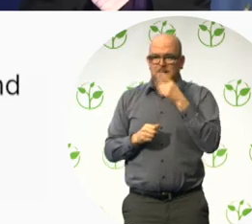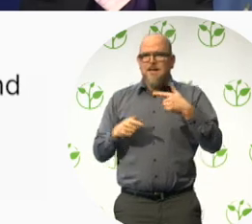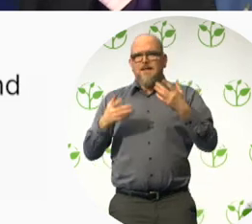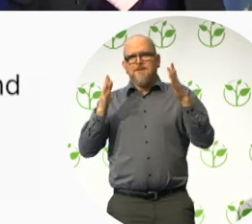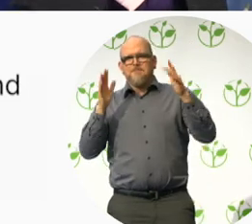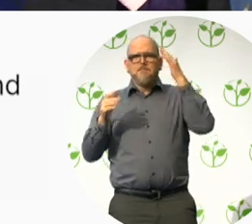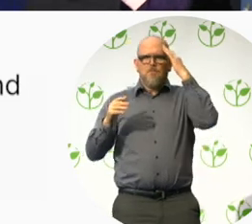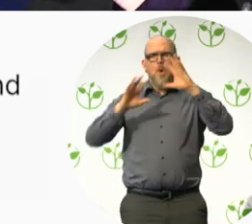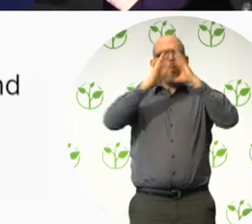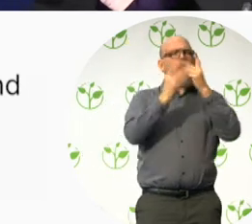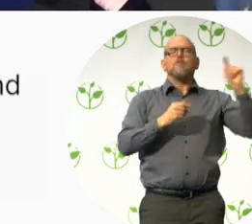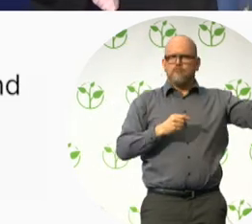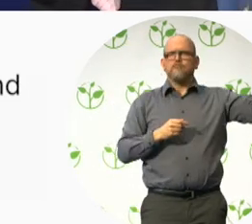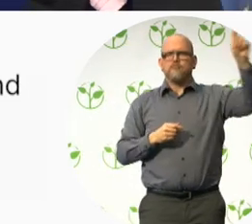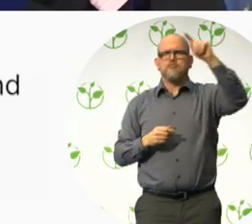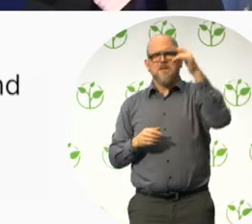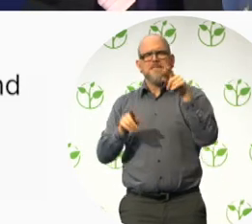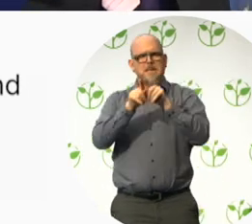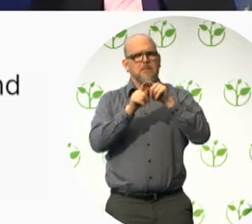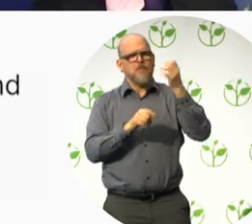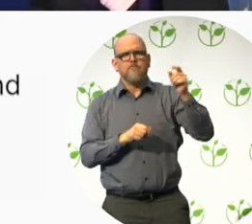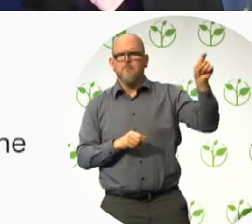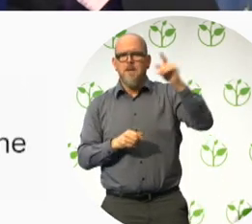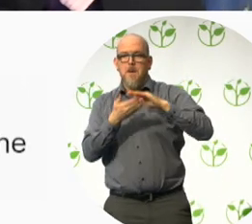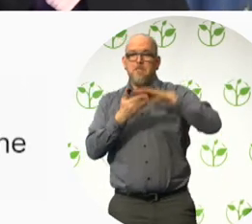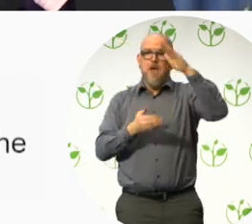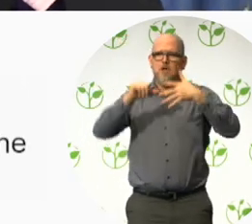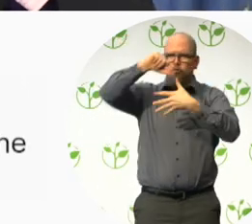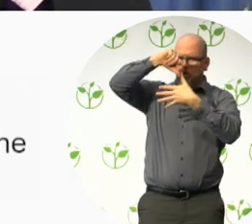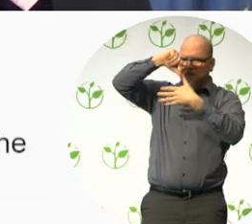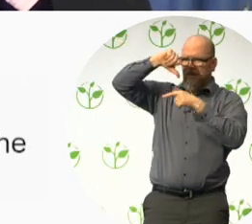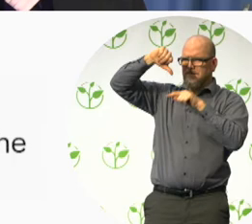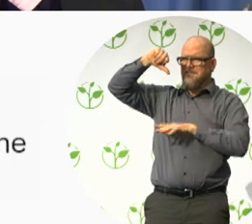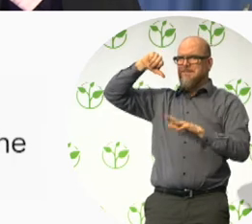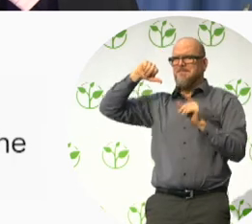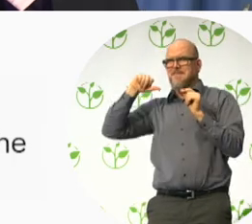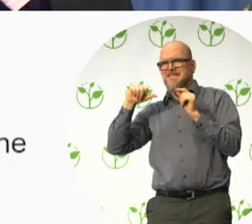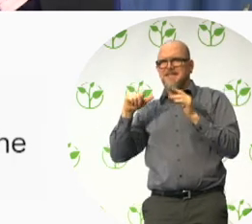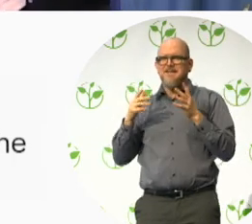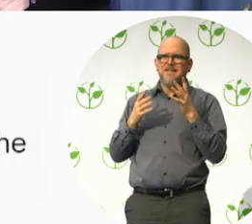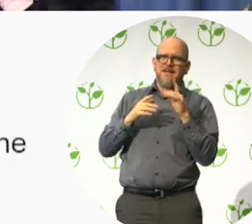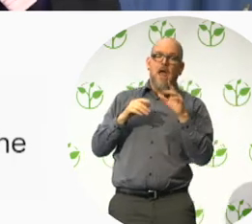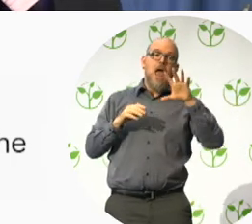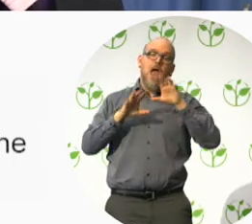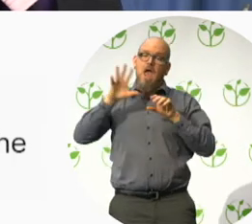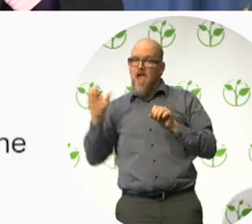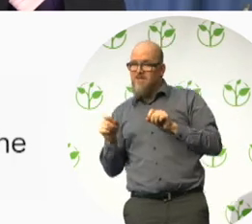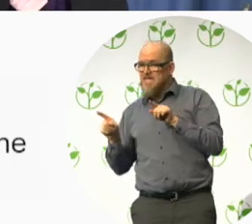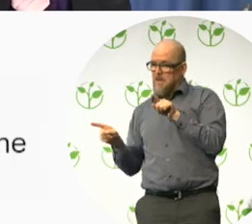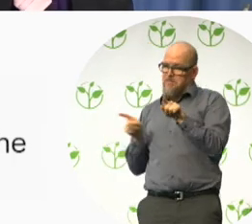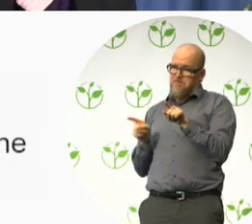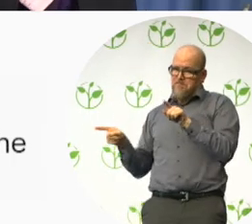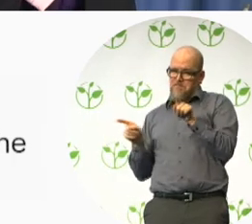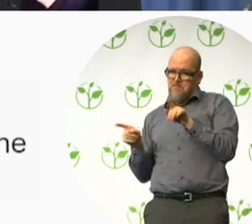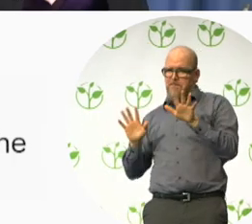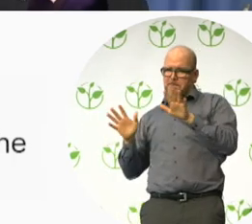The problem in South America and another countries in the whole world, but more in South America and Africa